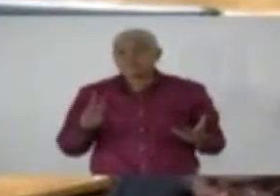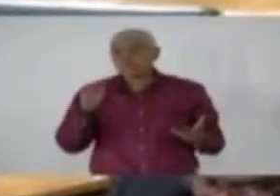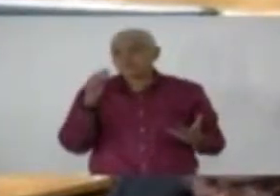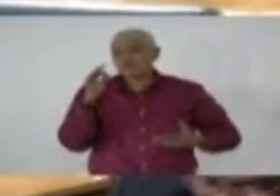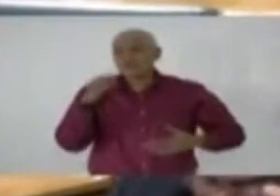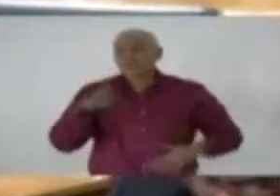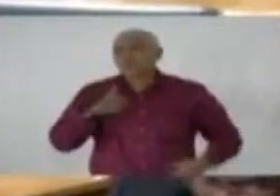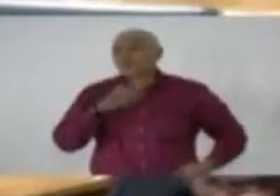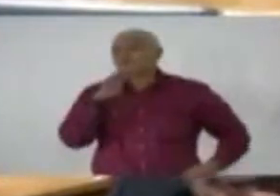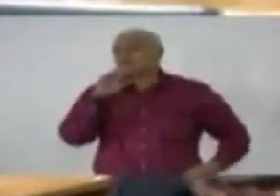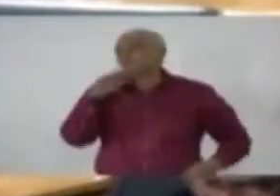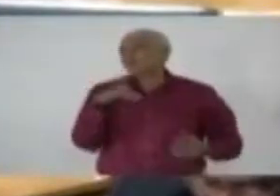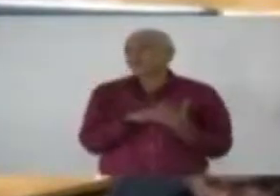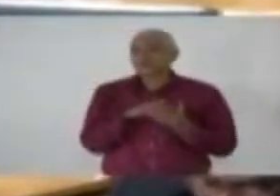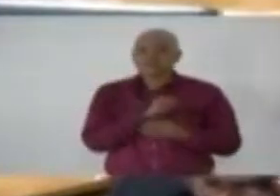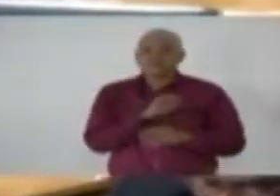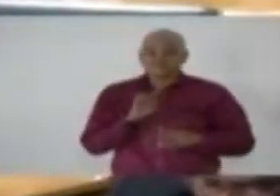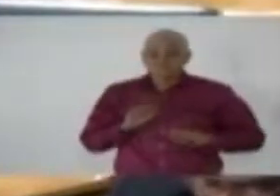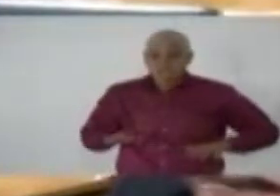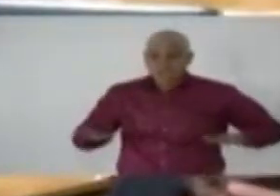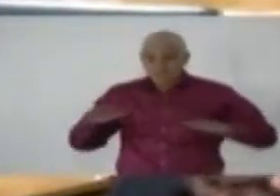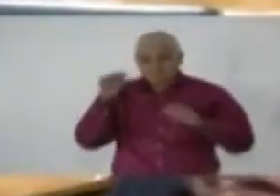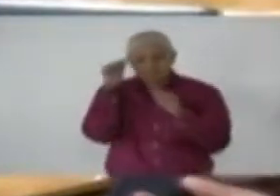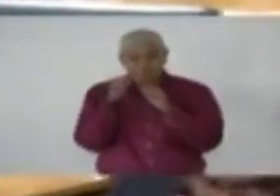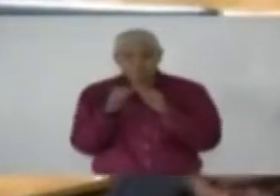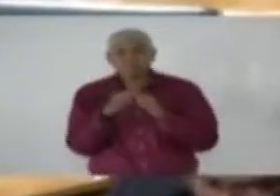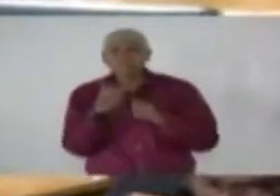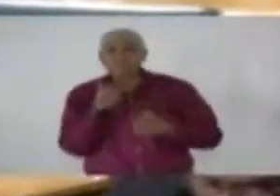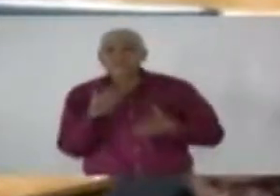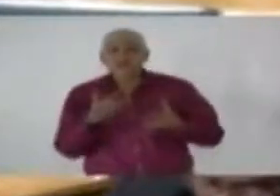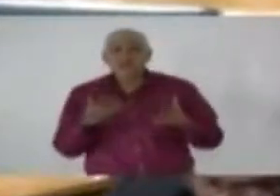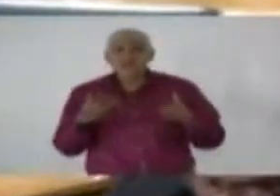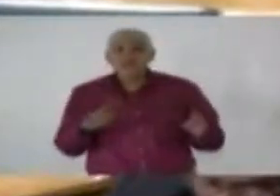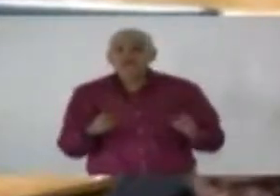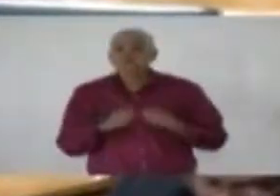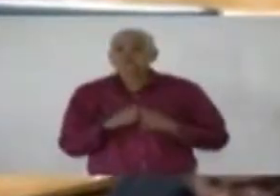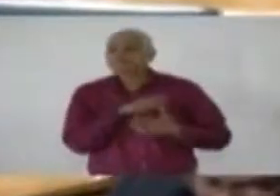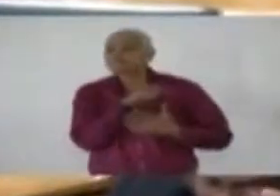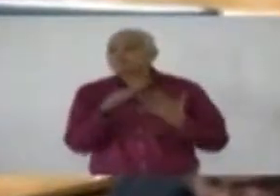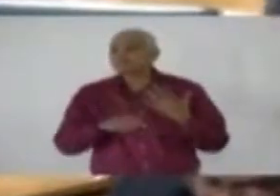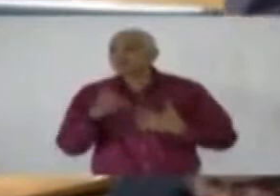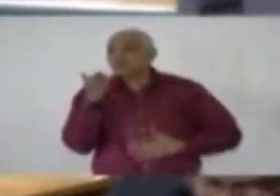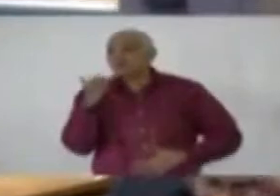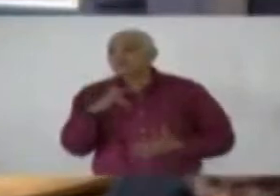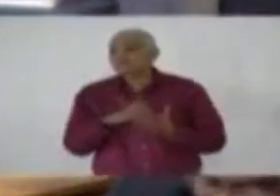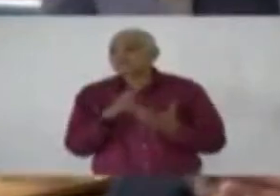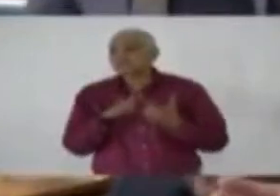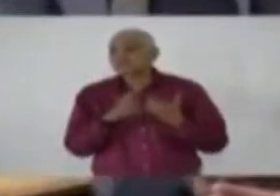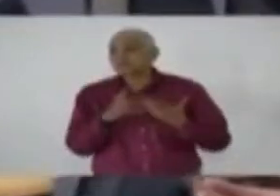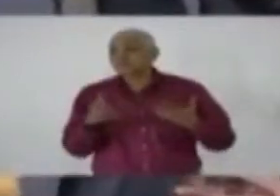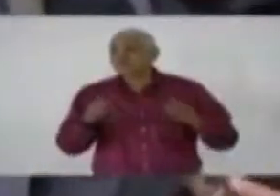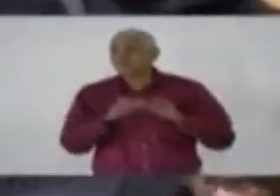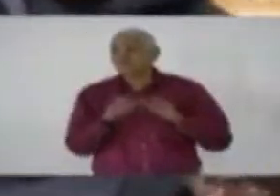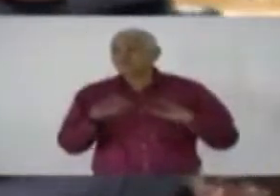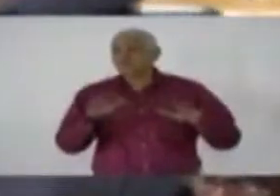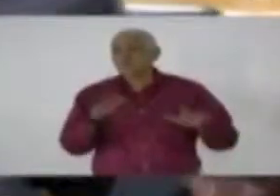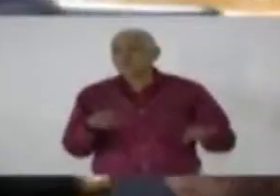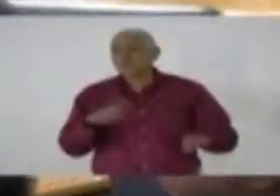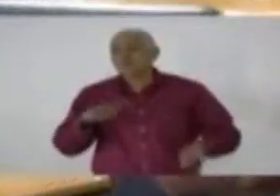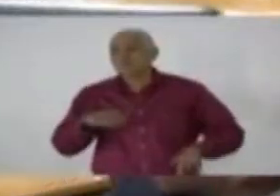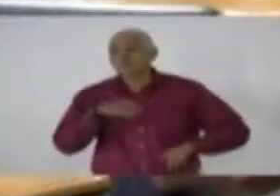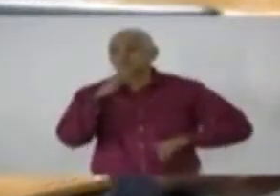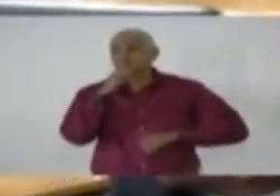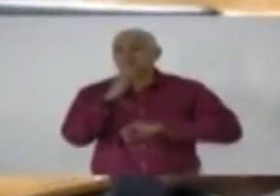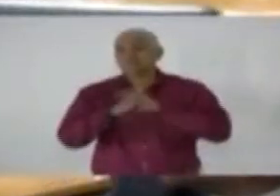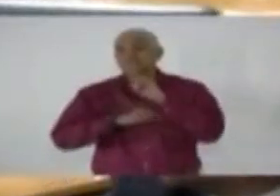we had 43,000 employees. You remember the hiccup that was there with one of these BPOs and the thing spread? Well, we